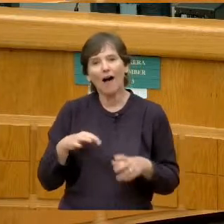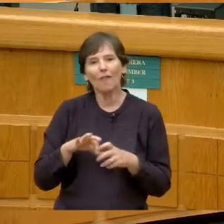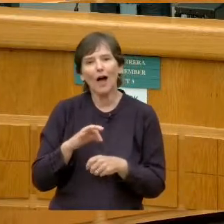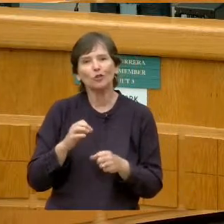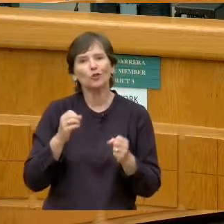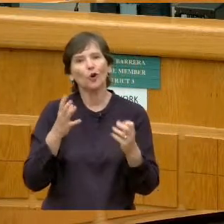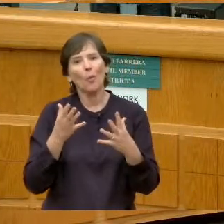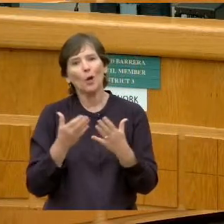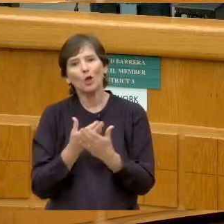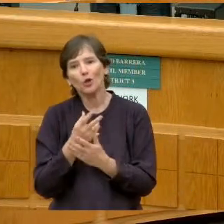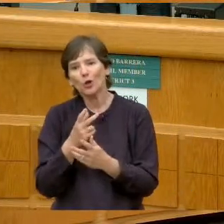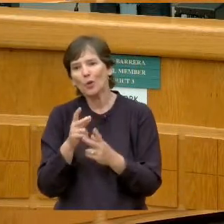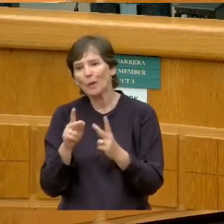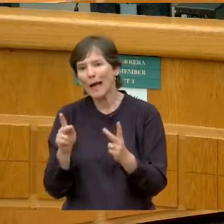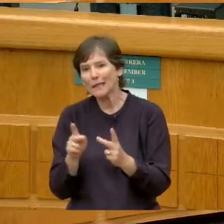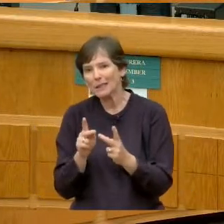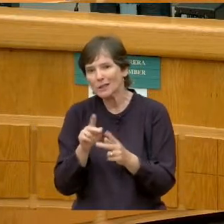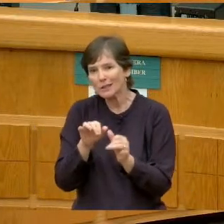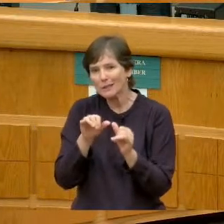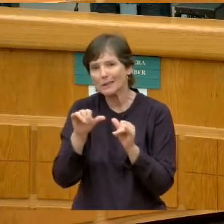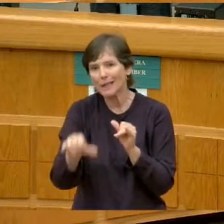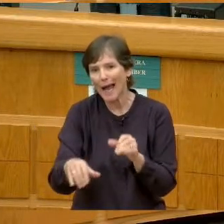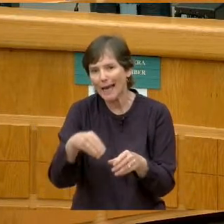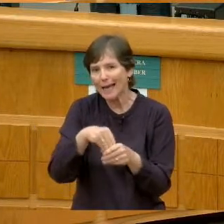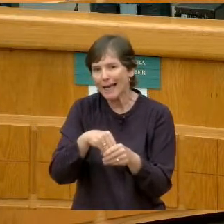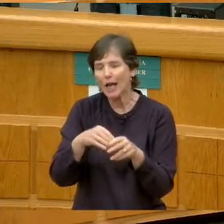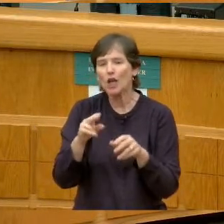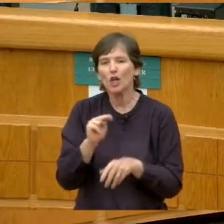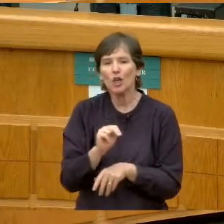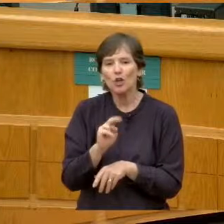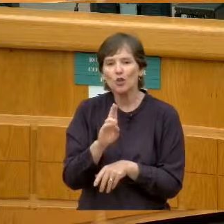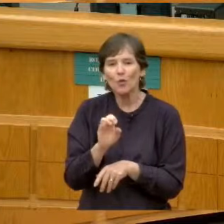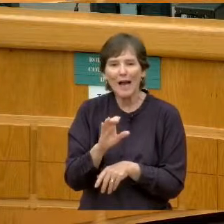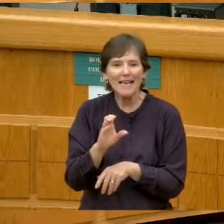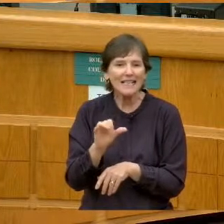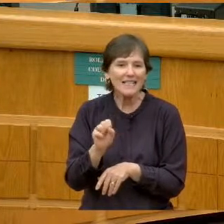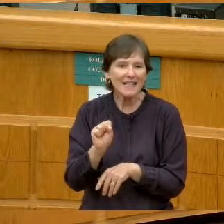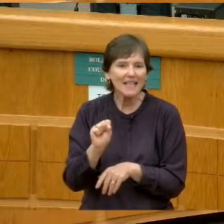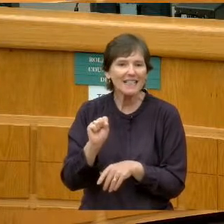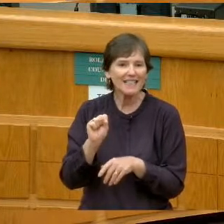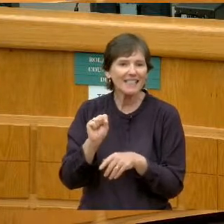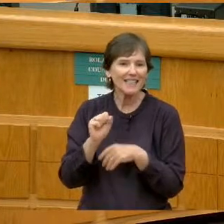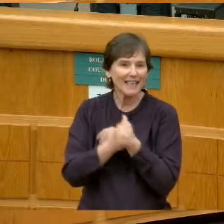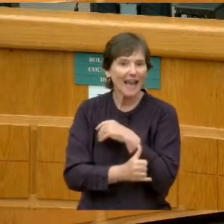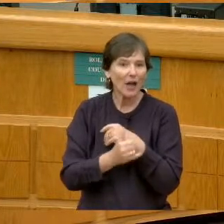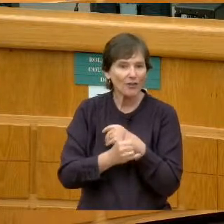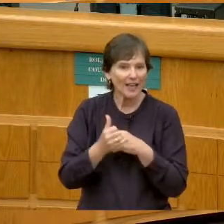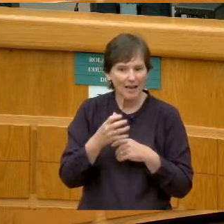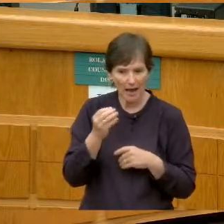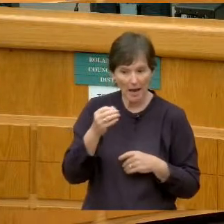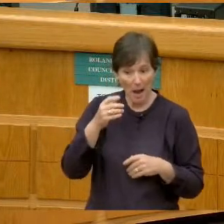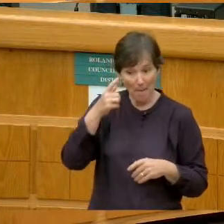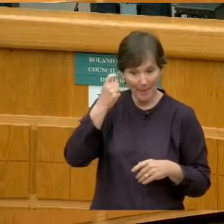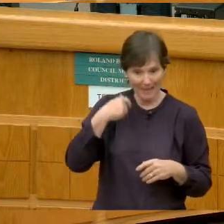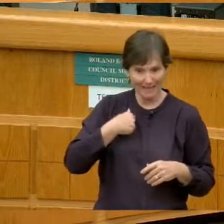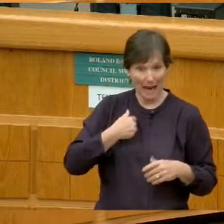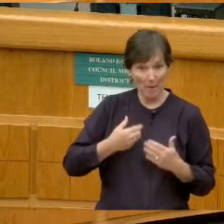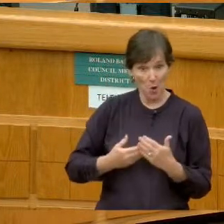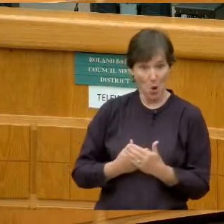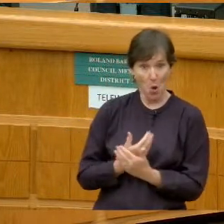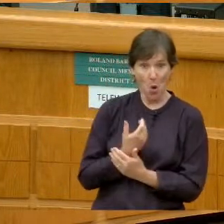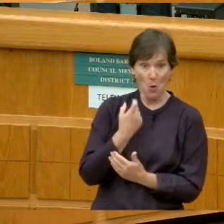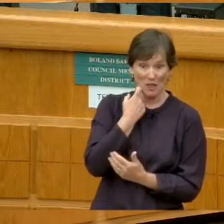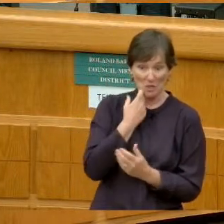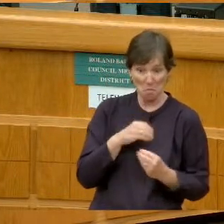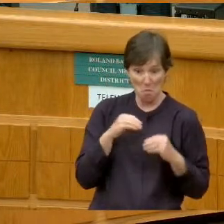new places to hang out in Nueces County, and because I am new, you will never know how I will affect you.